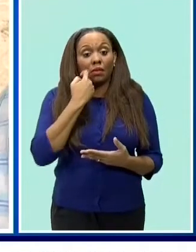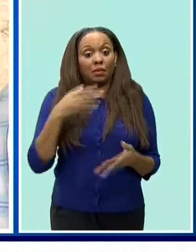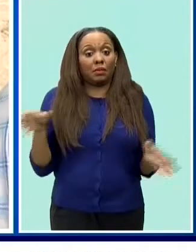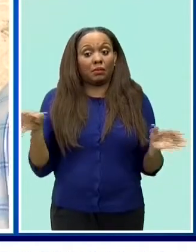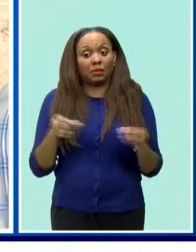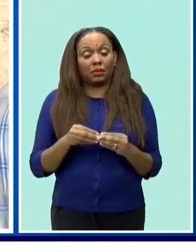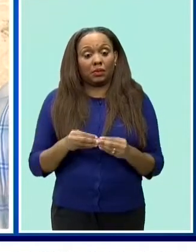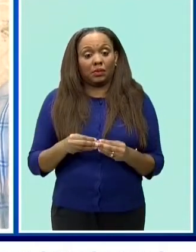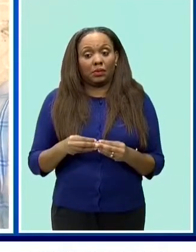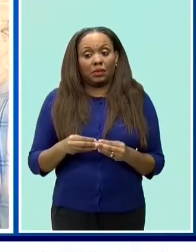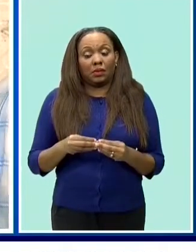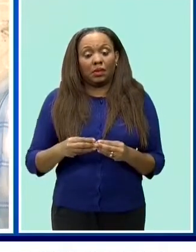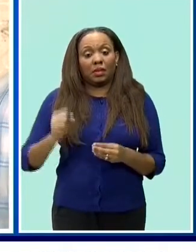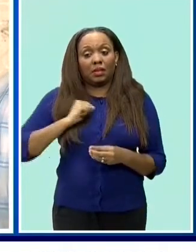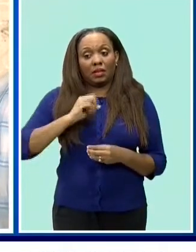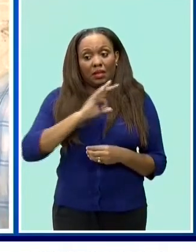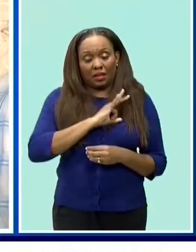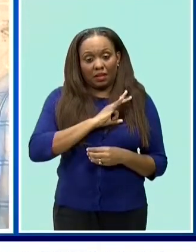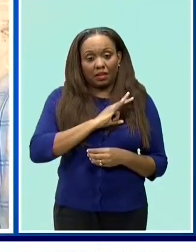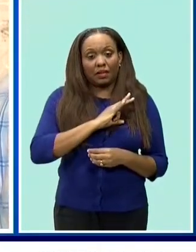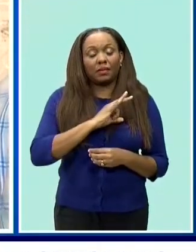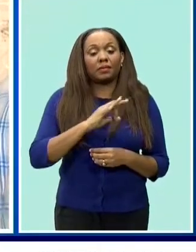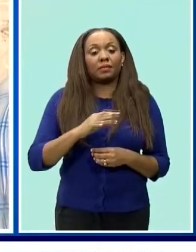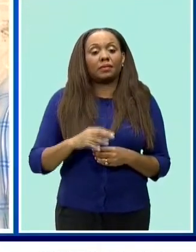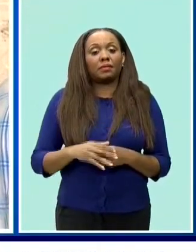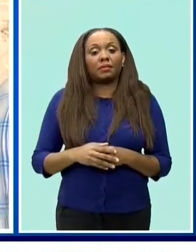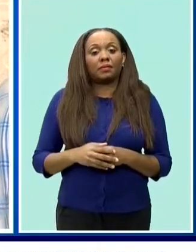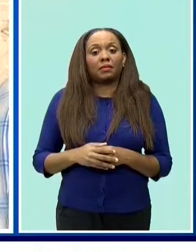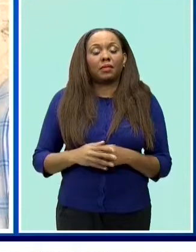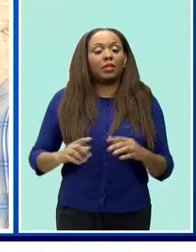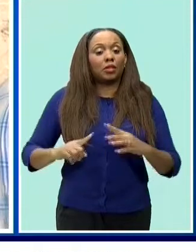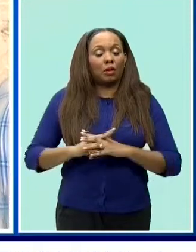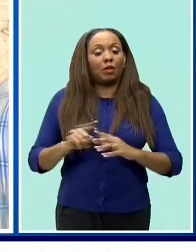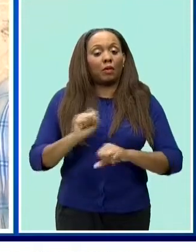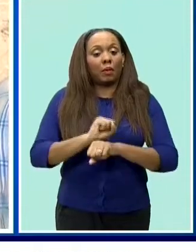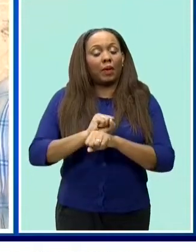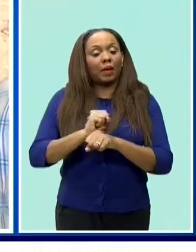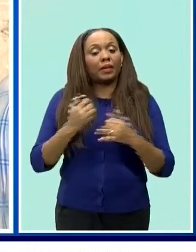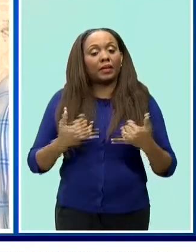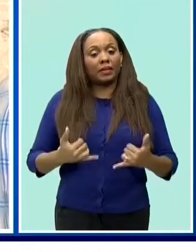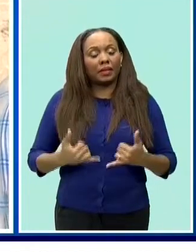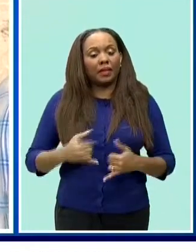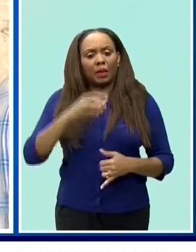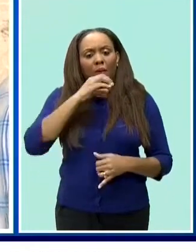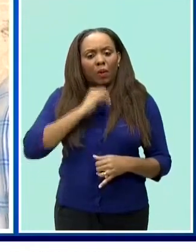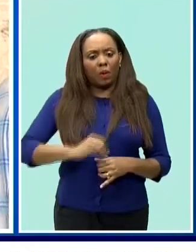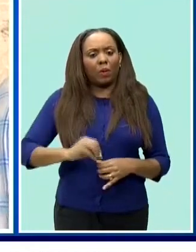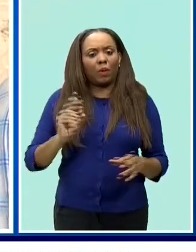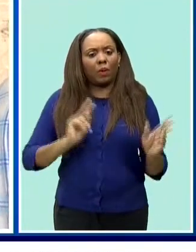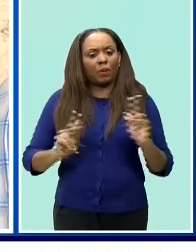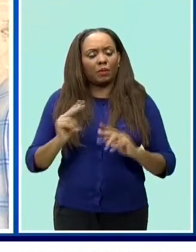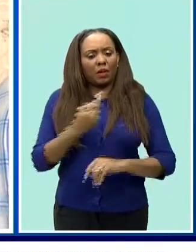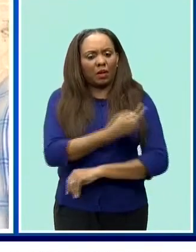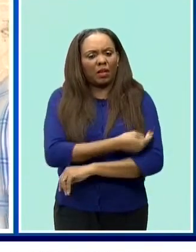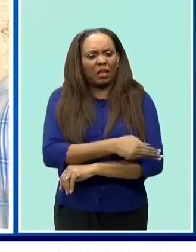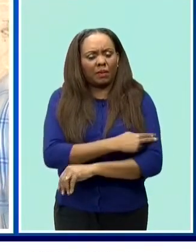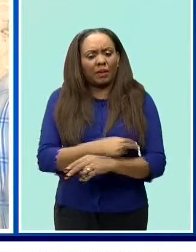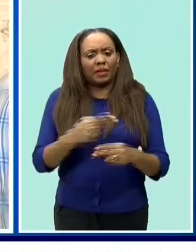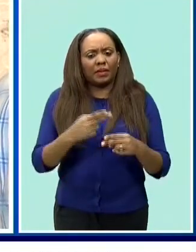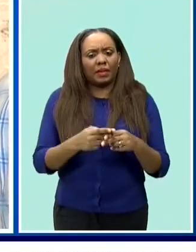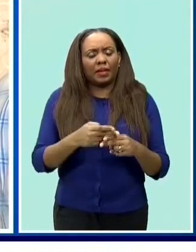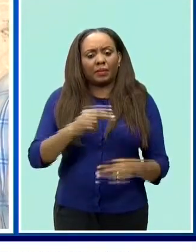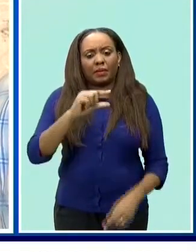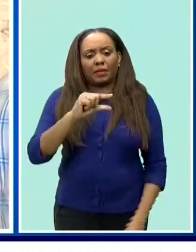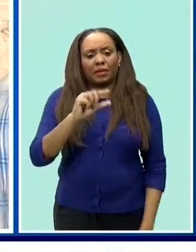just came from a meeting with the staff at the hospital who have reported for duty today. And the issues really had nothing to